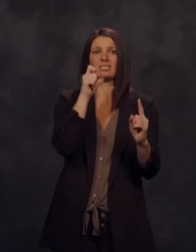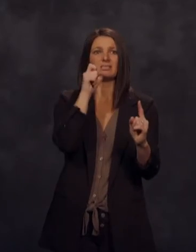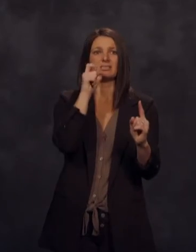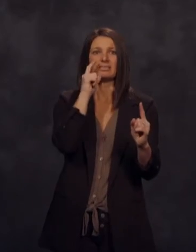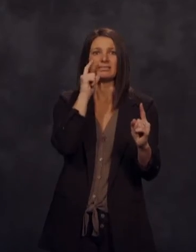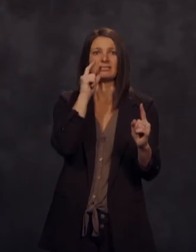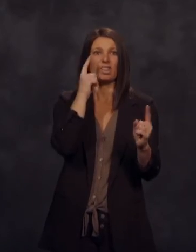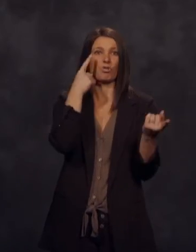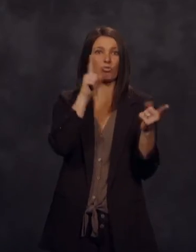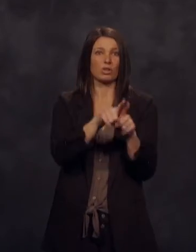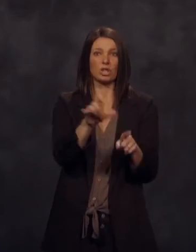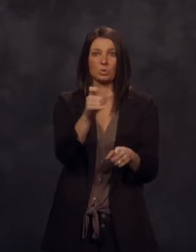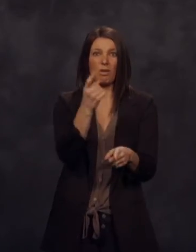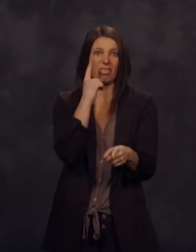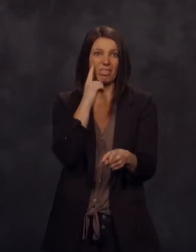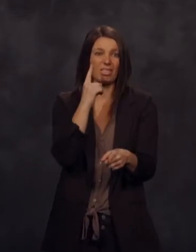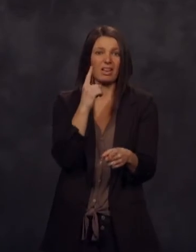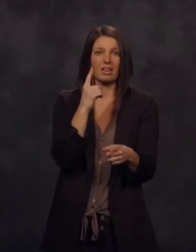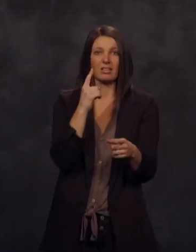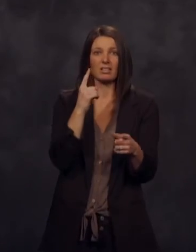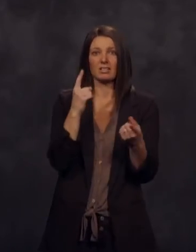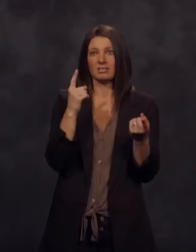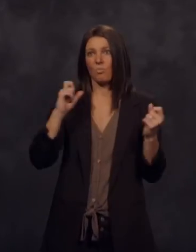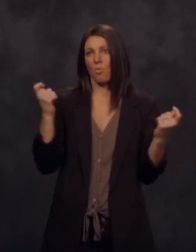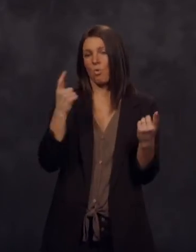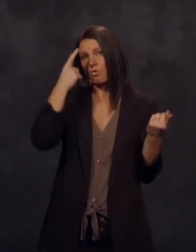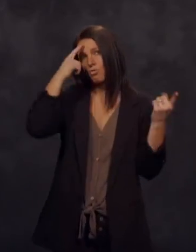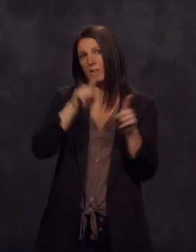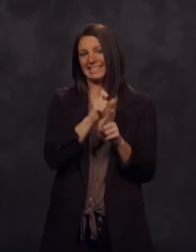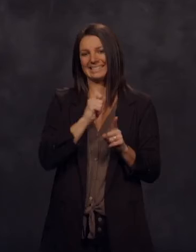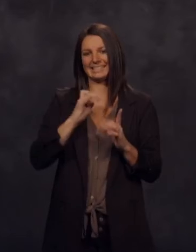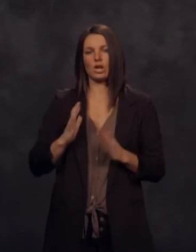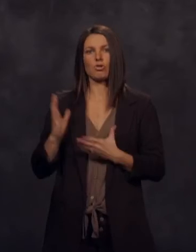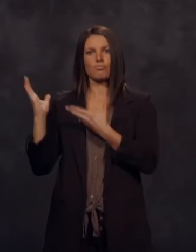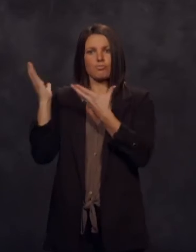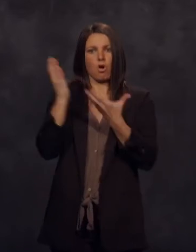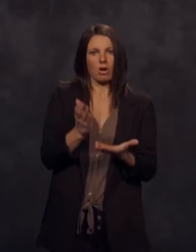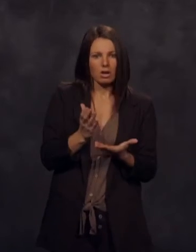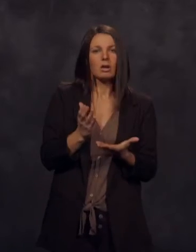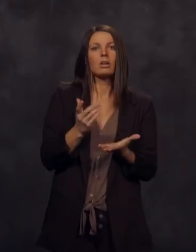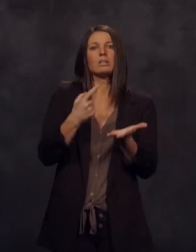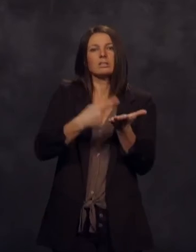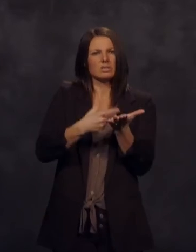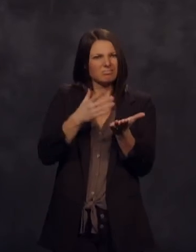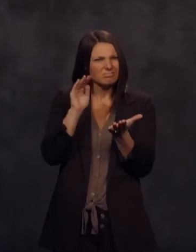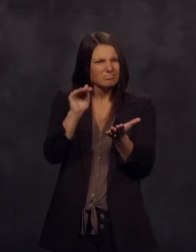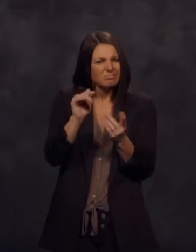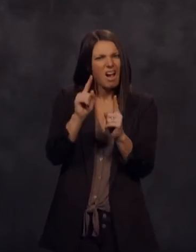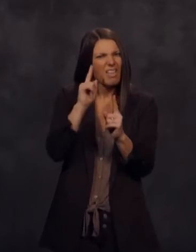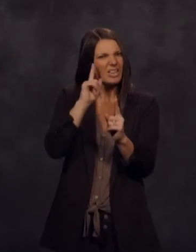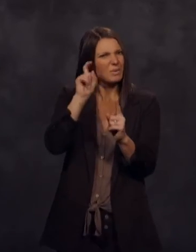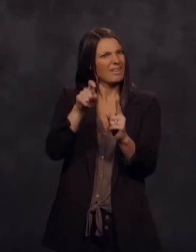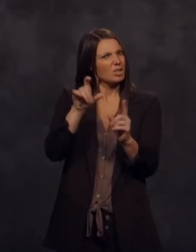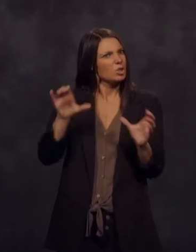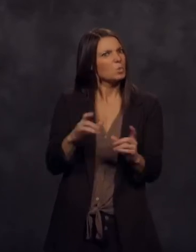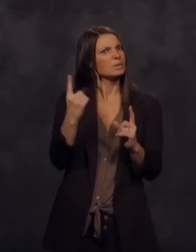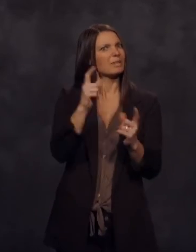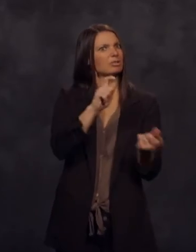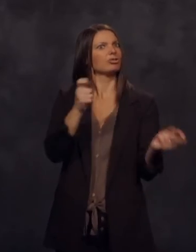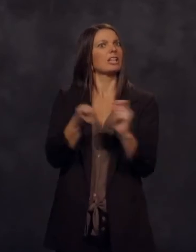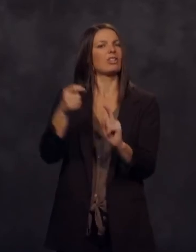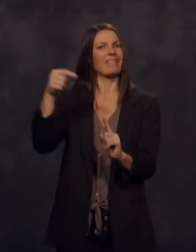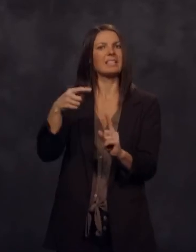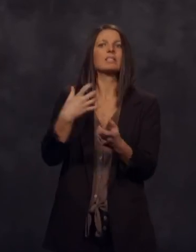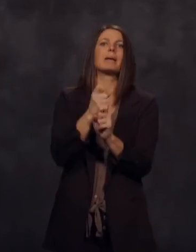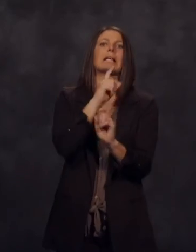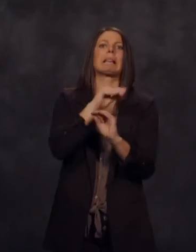this either. So I think this is just something that the senator brought to our attention and said, hey, really ought to do something about this, just to